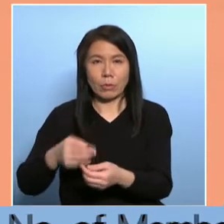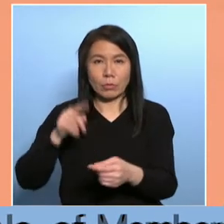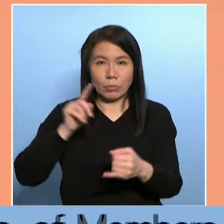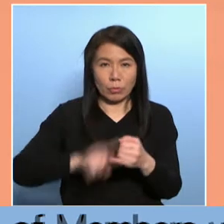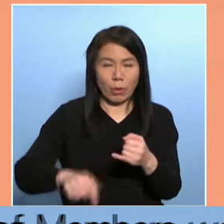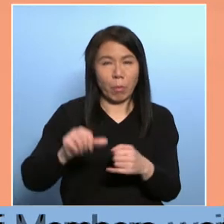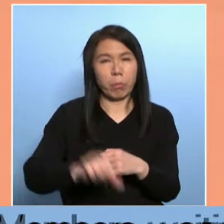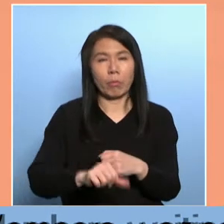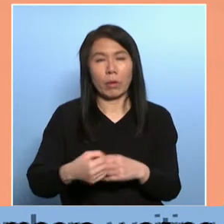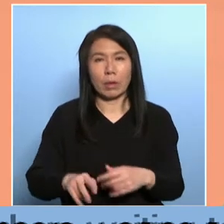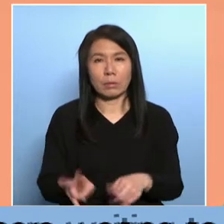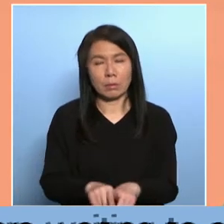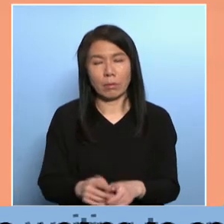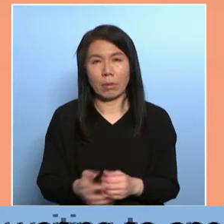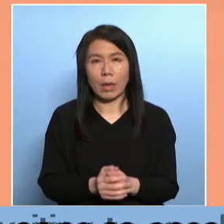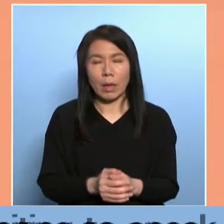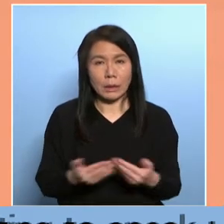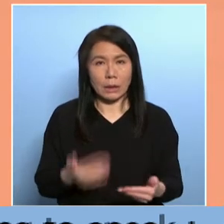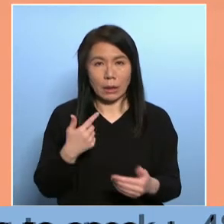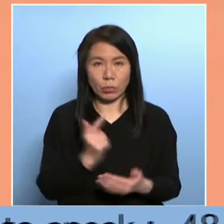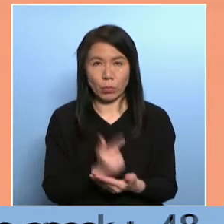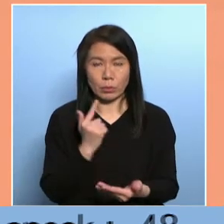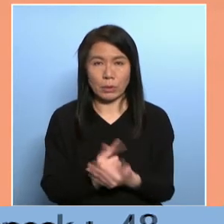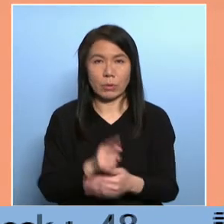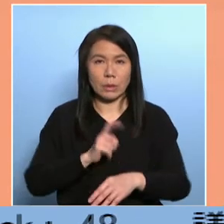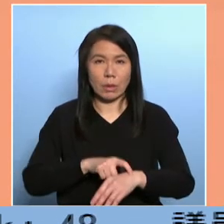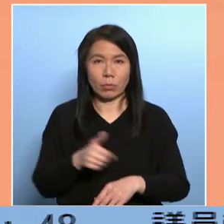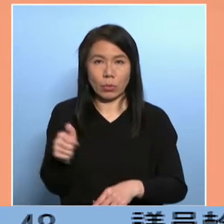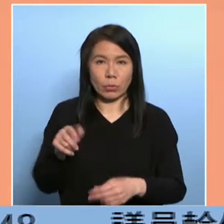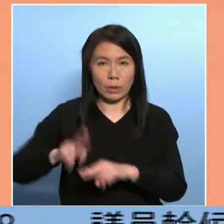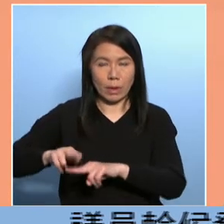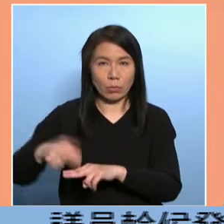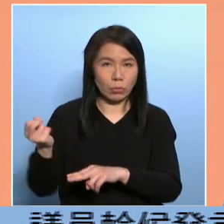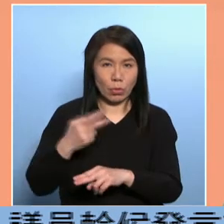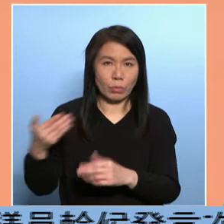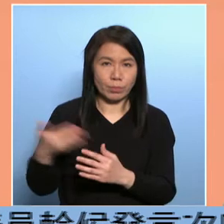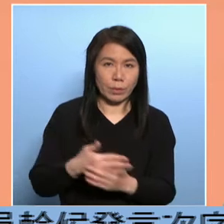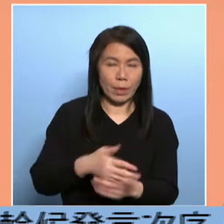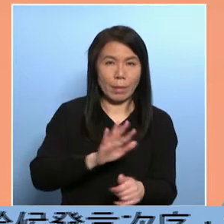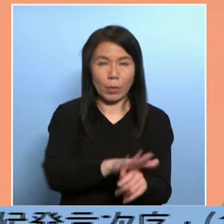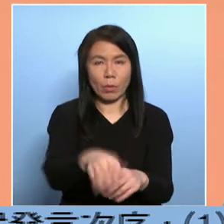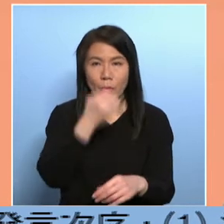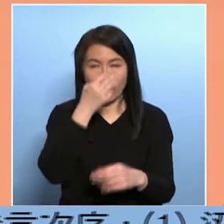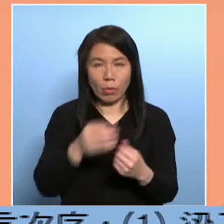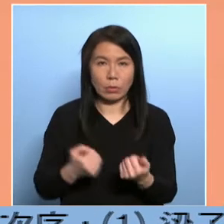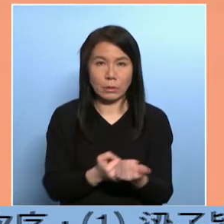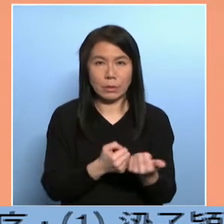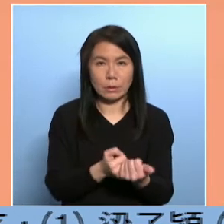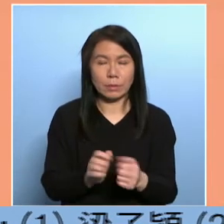or two, we are back to square one in our fight against epidemic. At this juncture, I would like to thank the central authorities